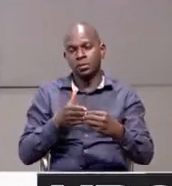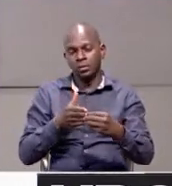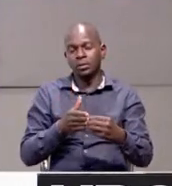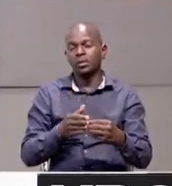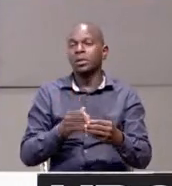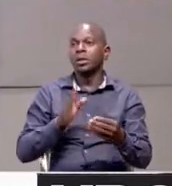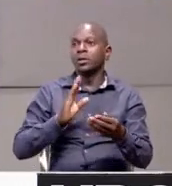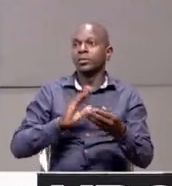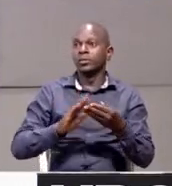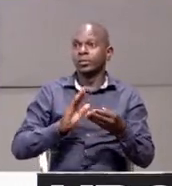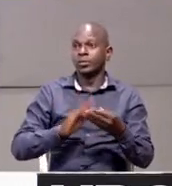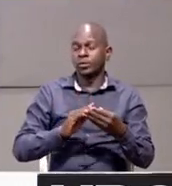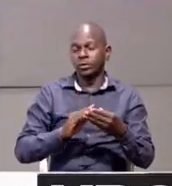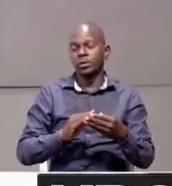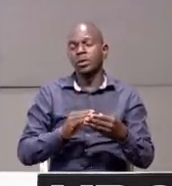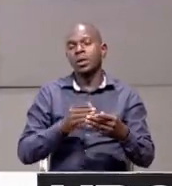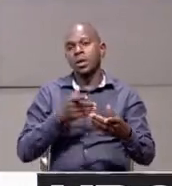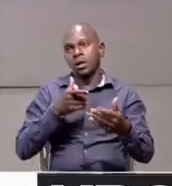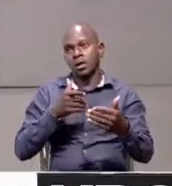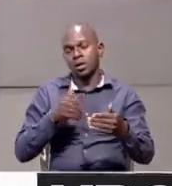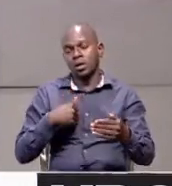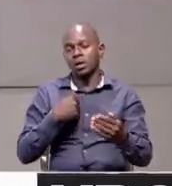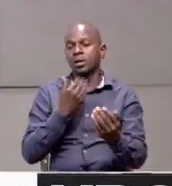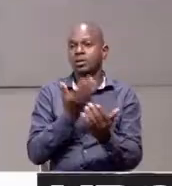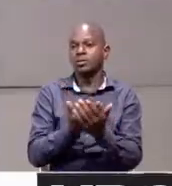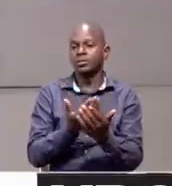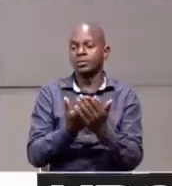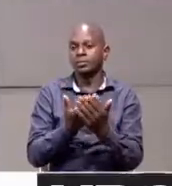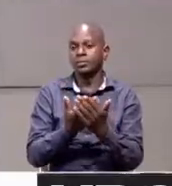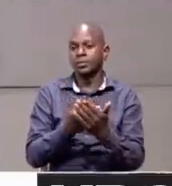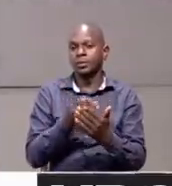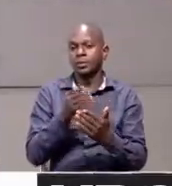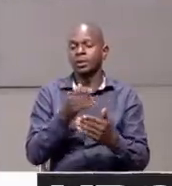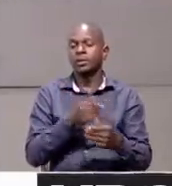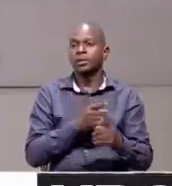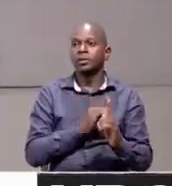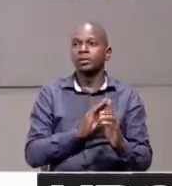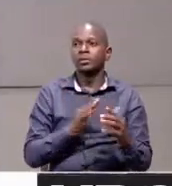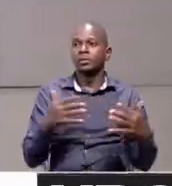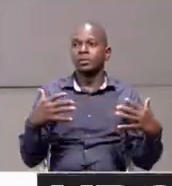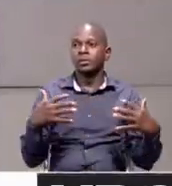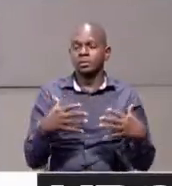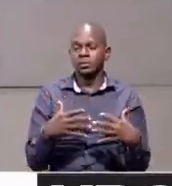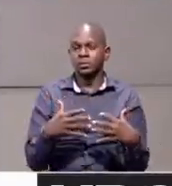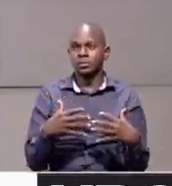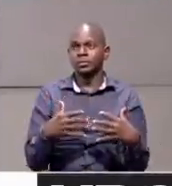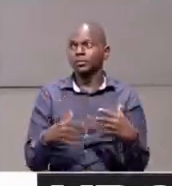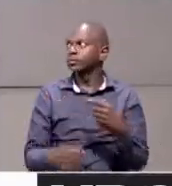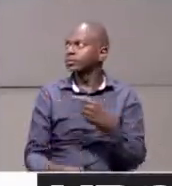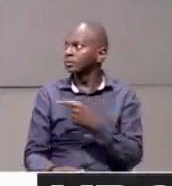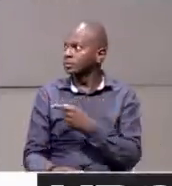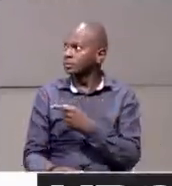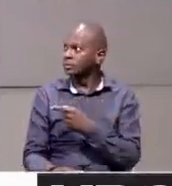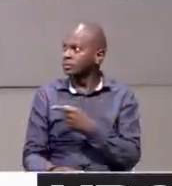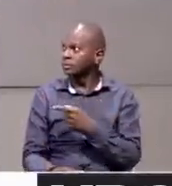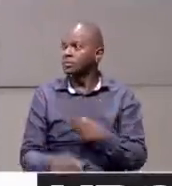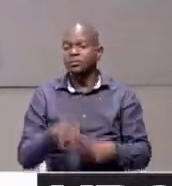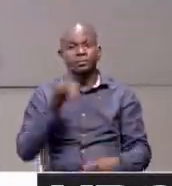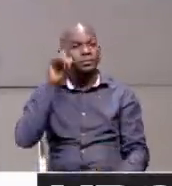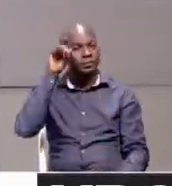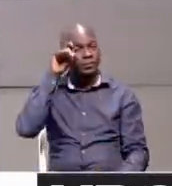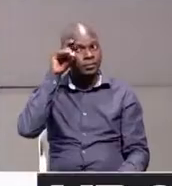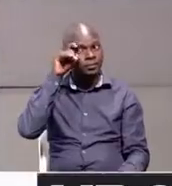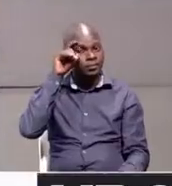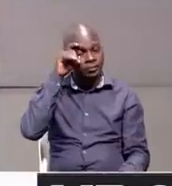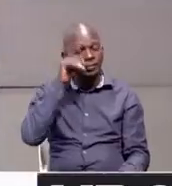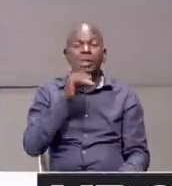reformed warriors suggest possible solutions to insecurity. They should begin thinking that we are